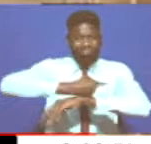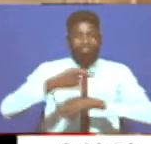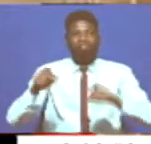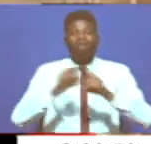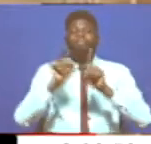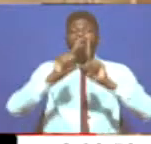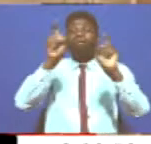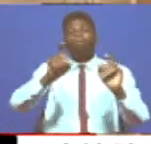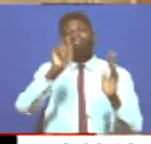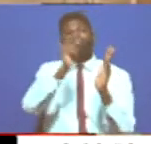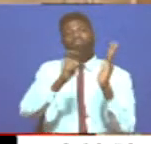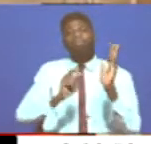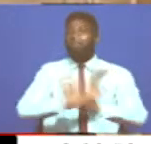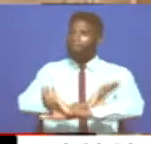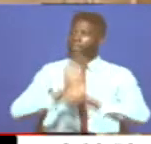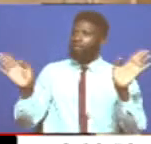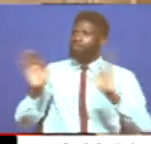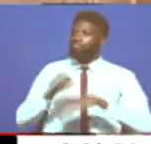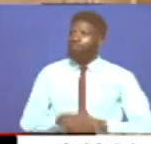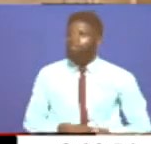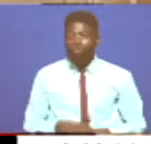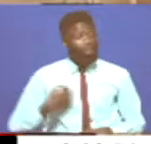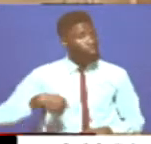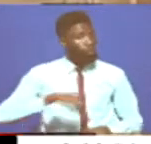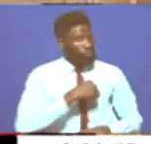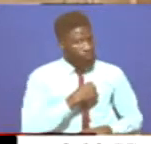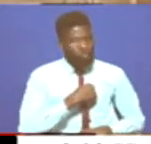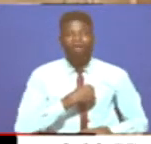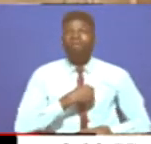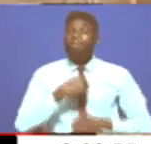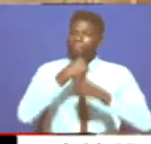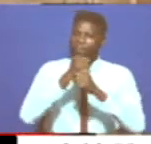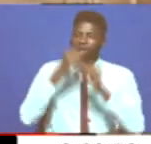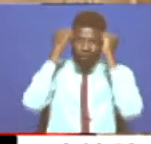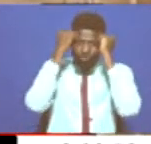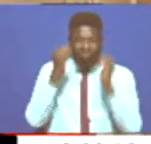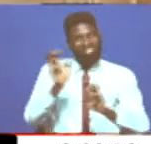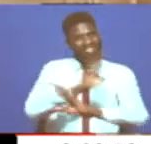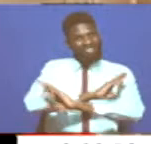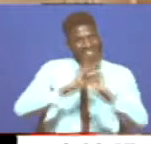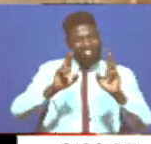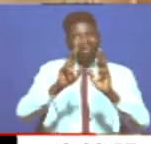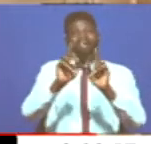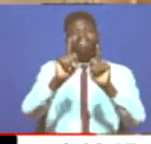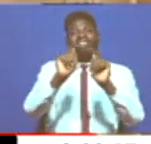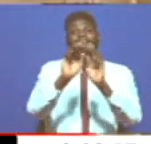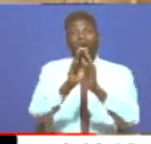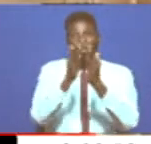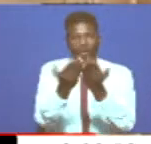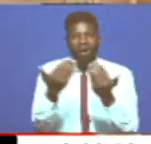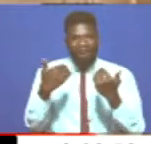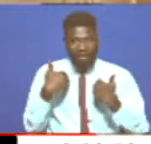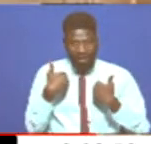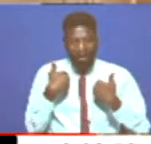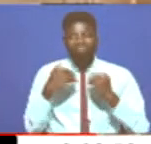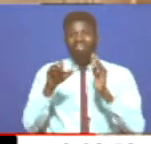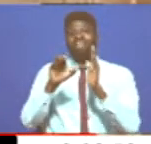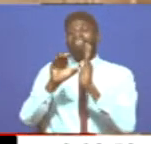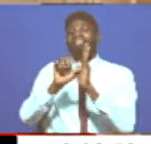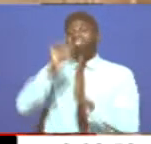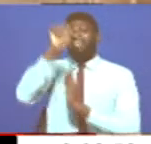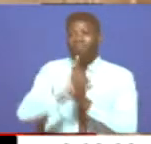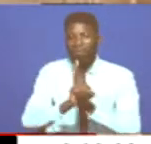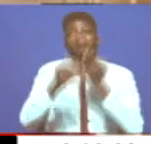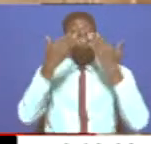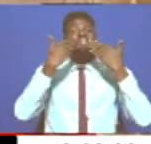We have fully prepared these learners. There have been bought textbooks, cover range of syllabus have been done in good time, so we